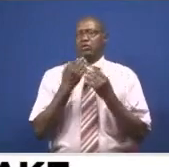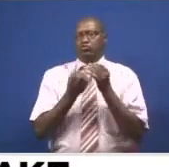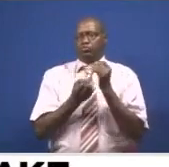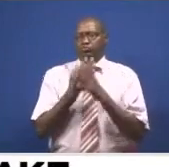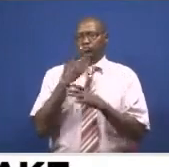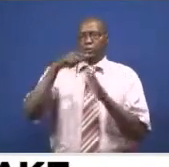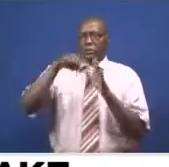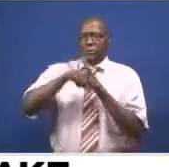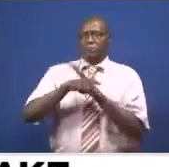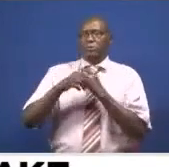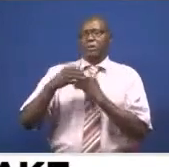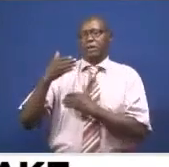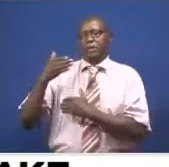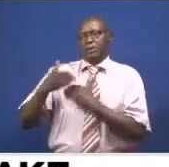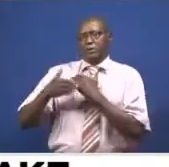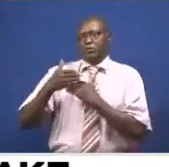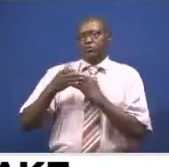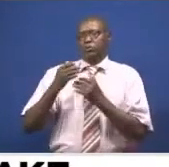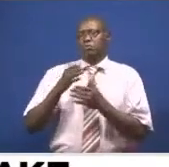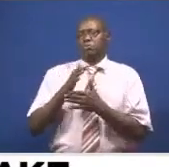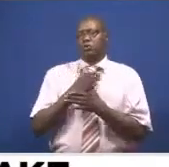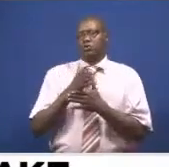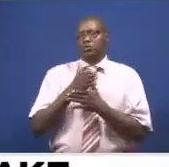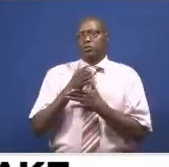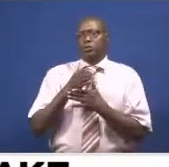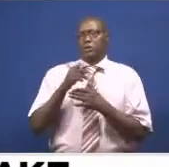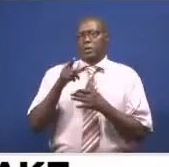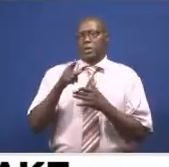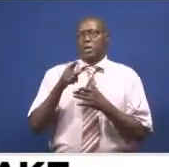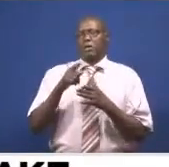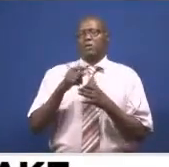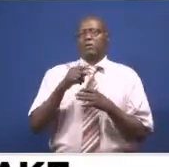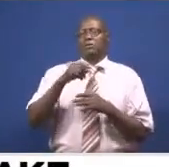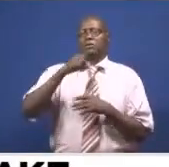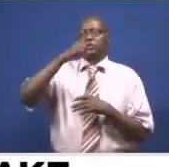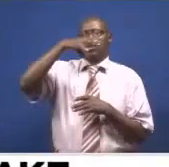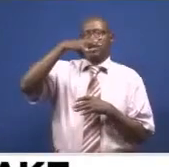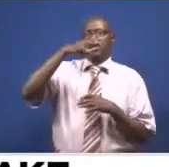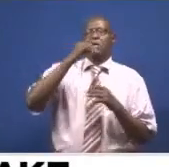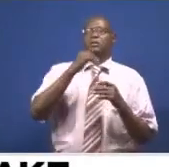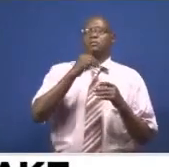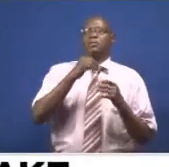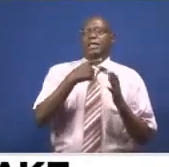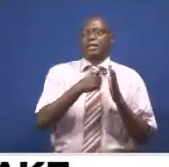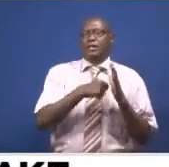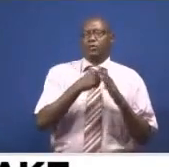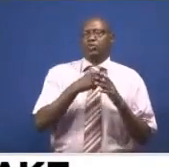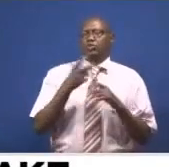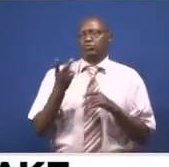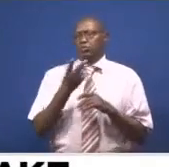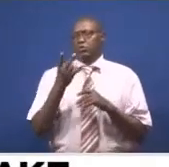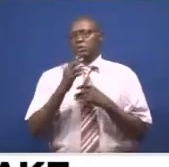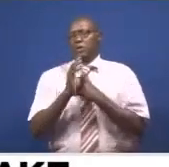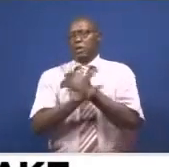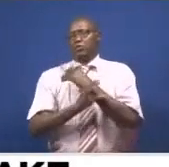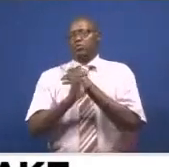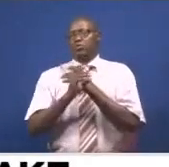relationship between the respective nuclear industries of the two countries and pursue